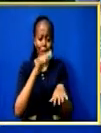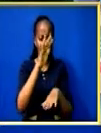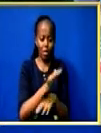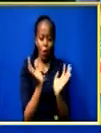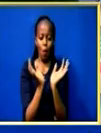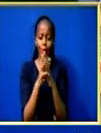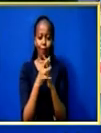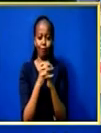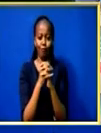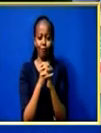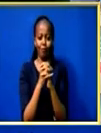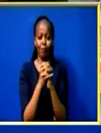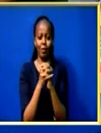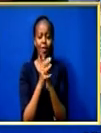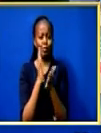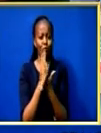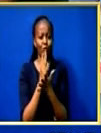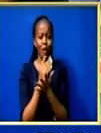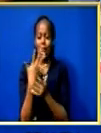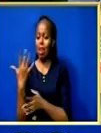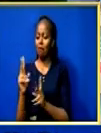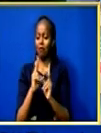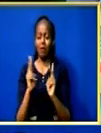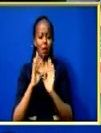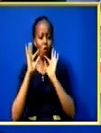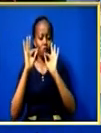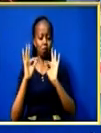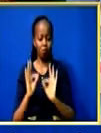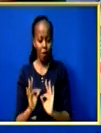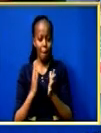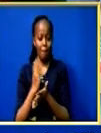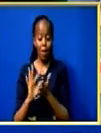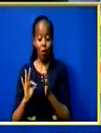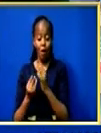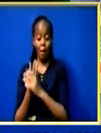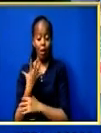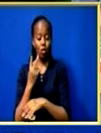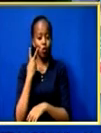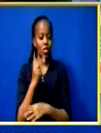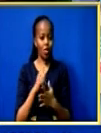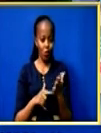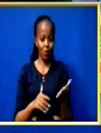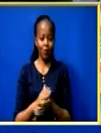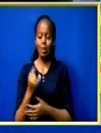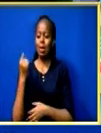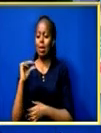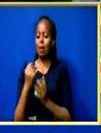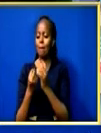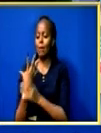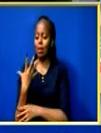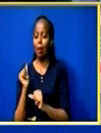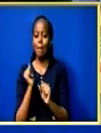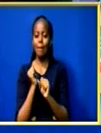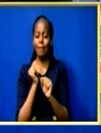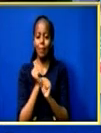I remember. So those leaves ones are as so well. wonderful. Isn't Yeah, it? They're a that's wonderful actually part true. of a plant. Yeah. So you find that green plants make food